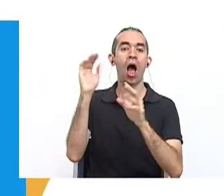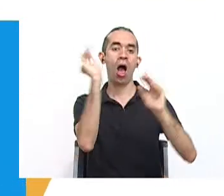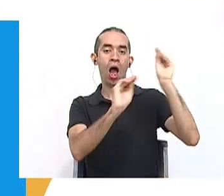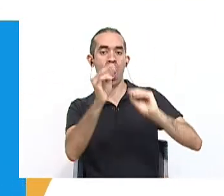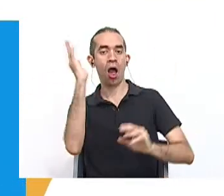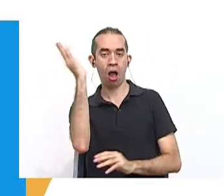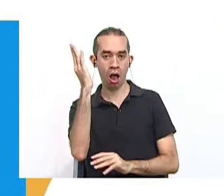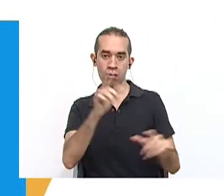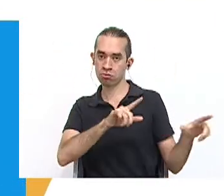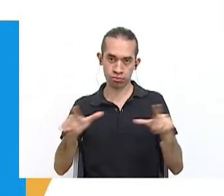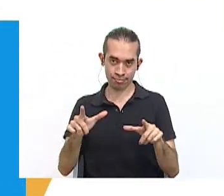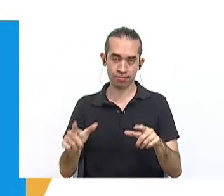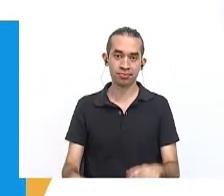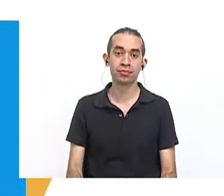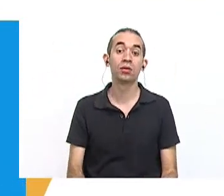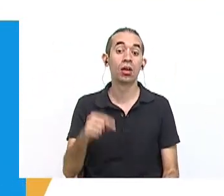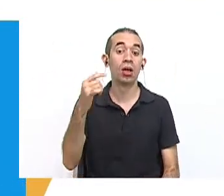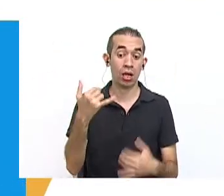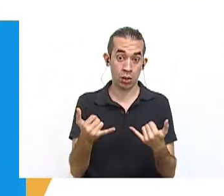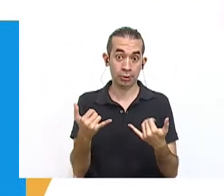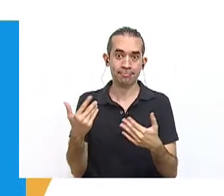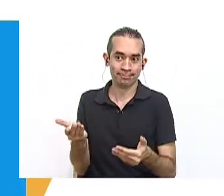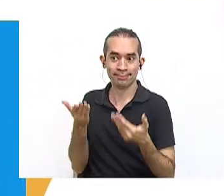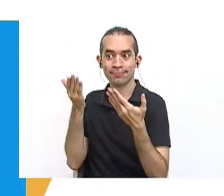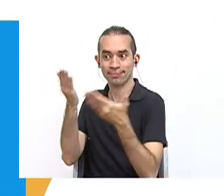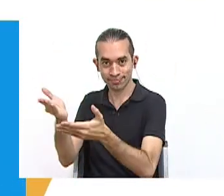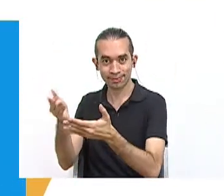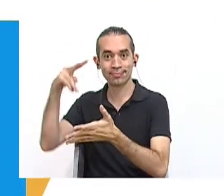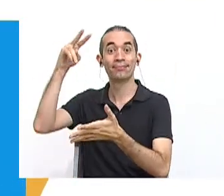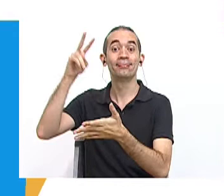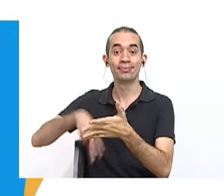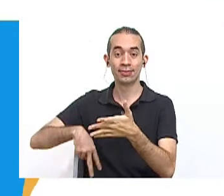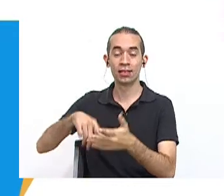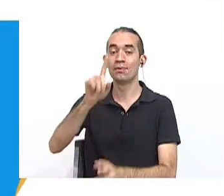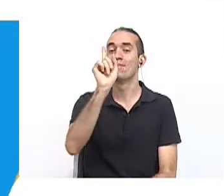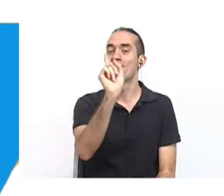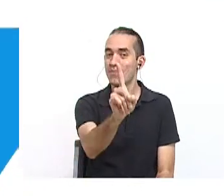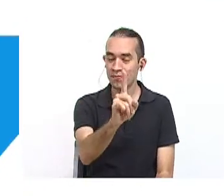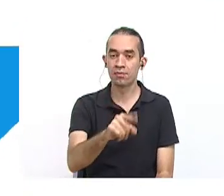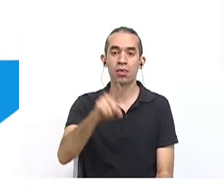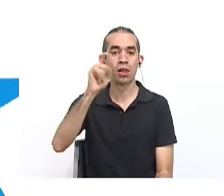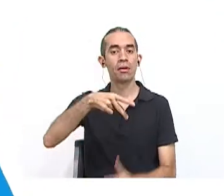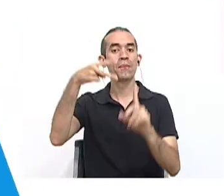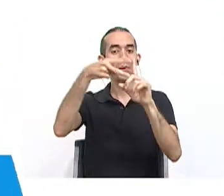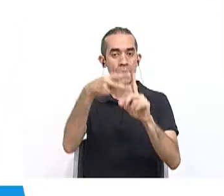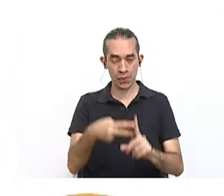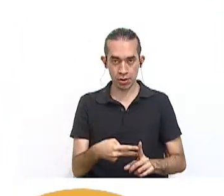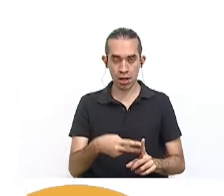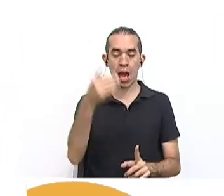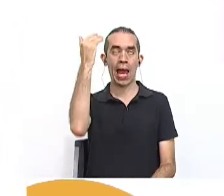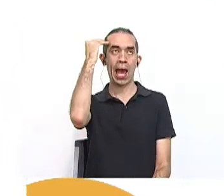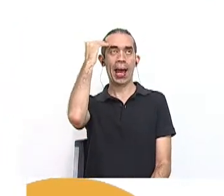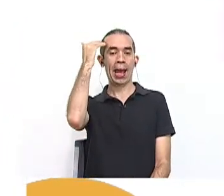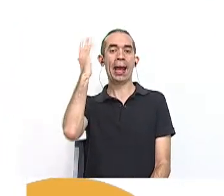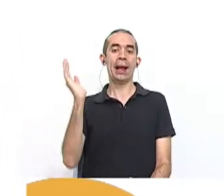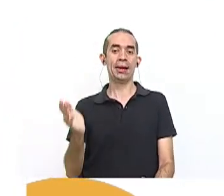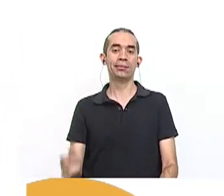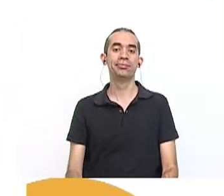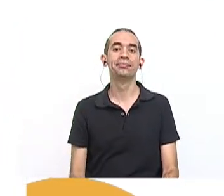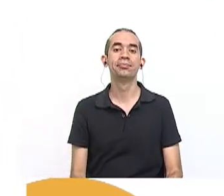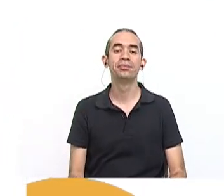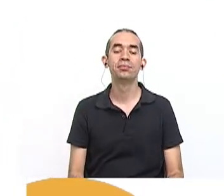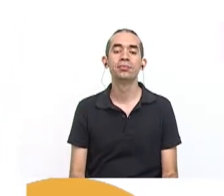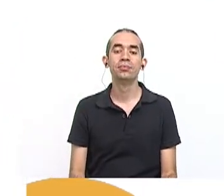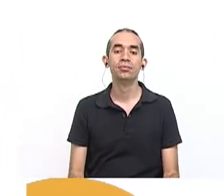that particular part. But before we read, it's important to get familiar with the vocabulary that we're going to use. And in